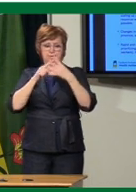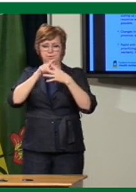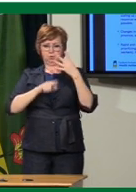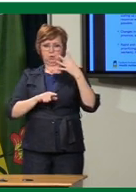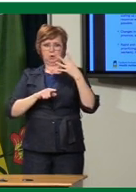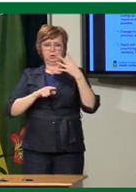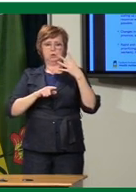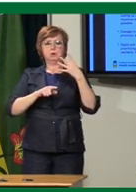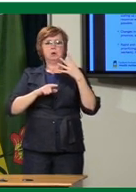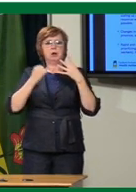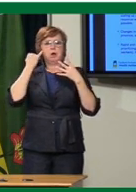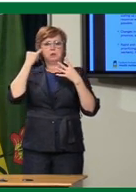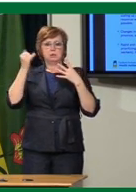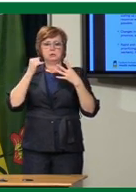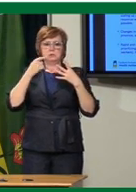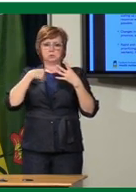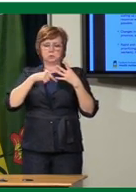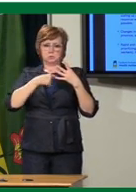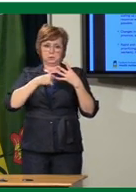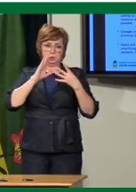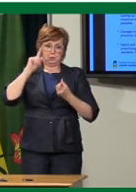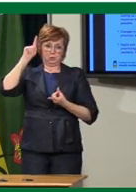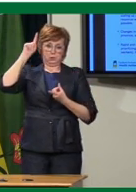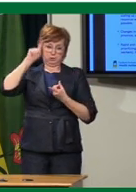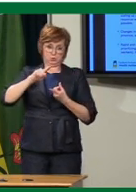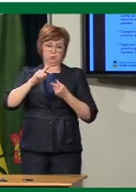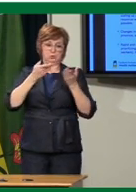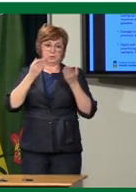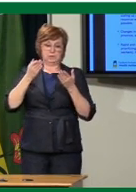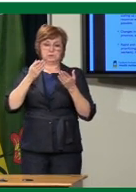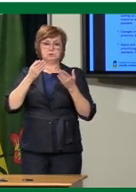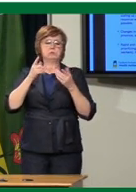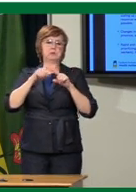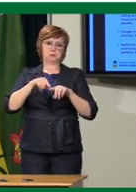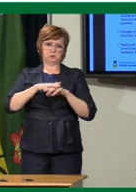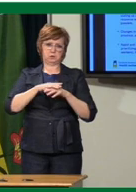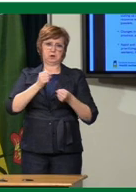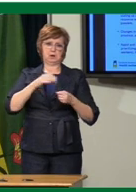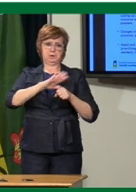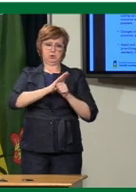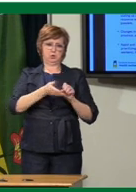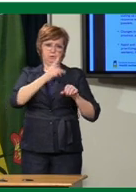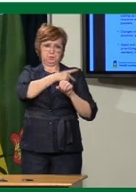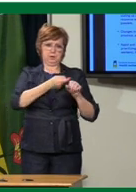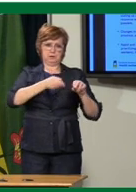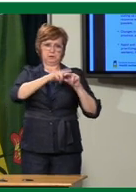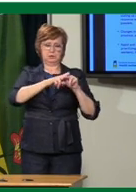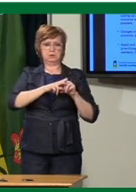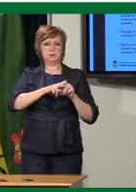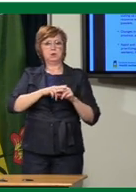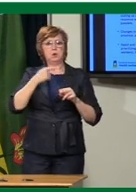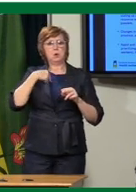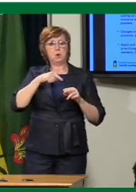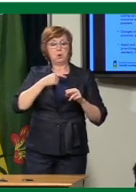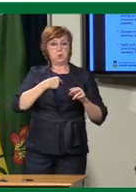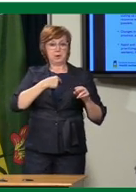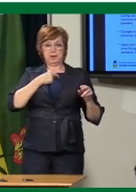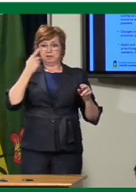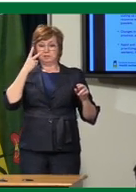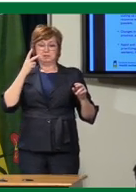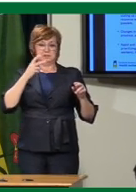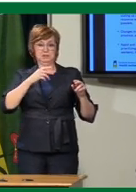on the modeling and the case trajectory that we're experiencing. We are taking what we refer to as our dimmer switch approach